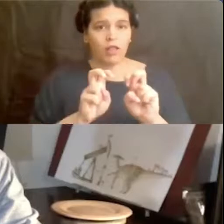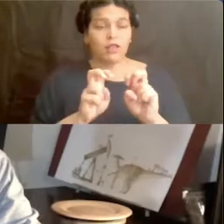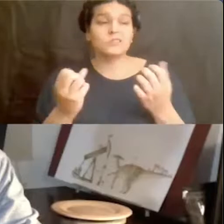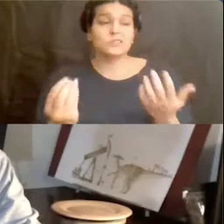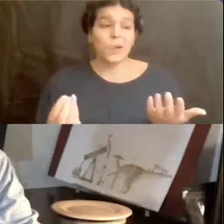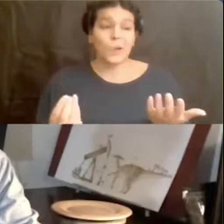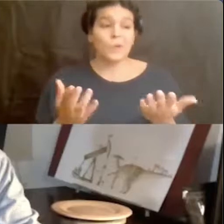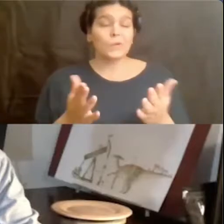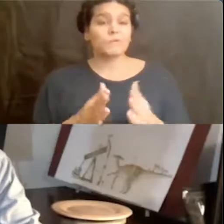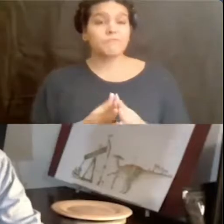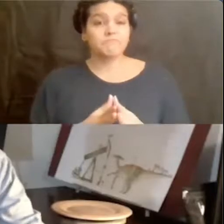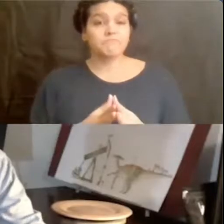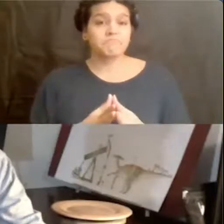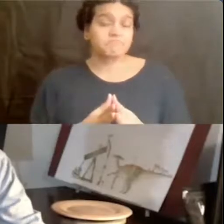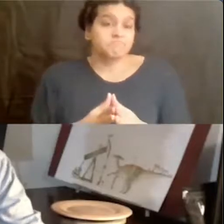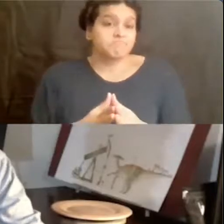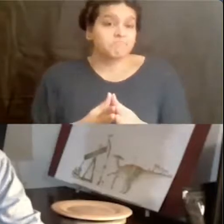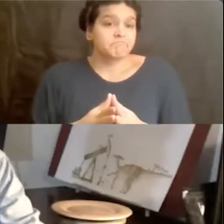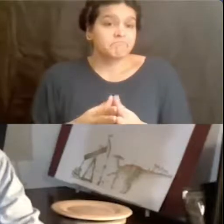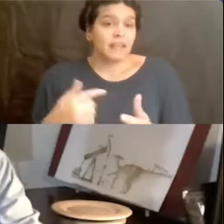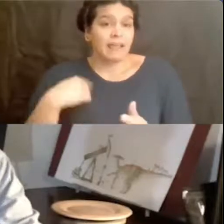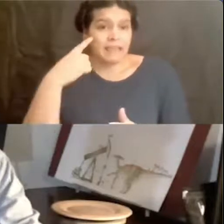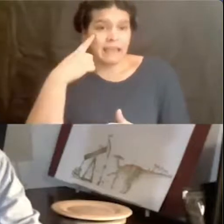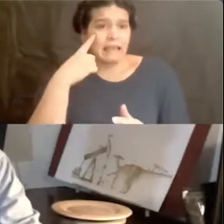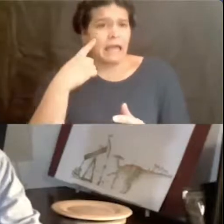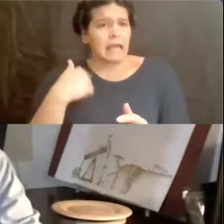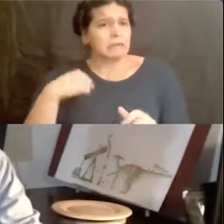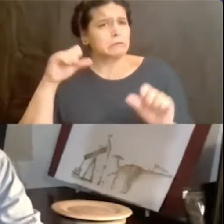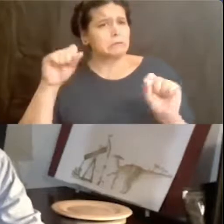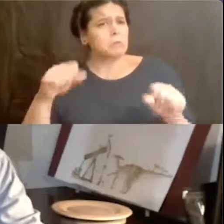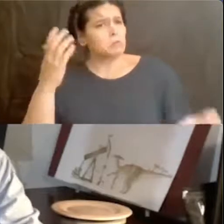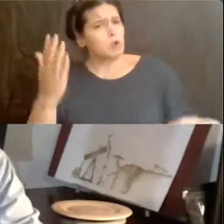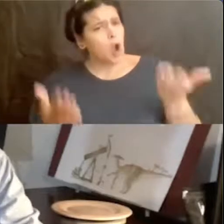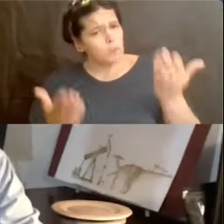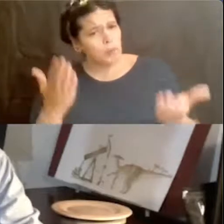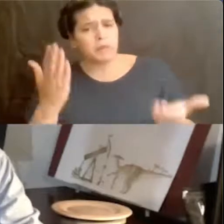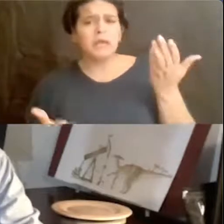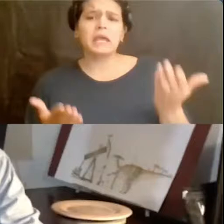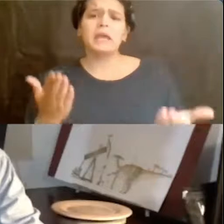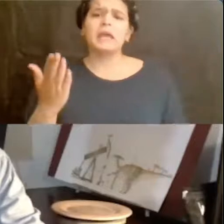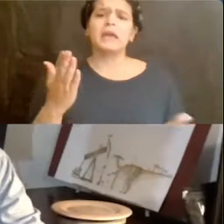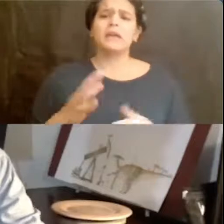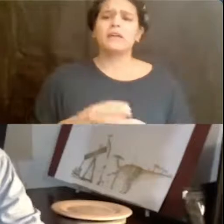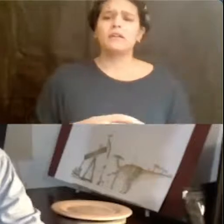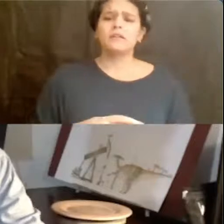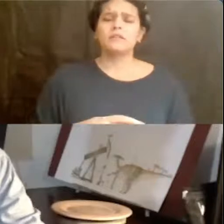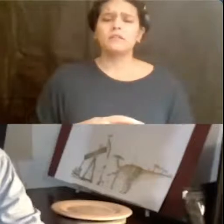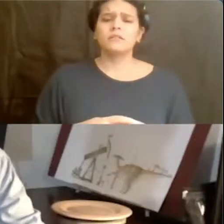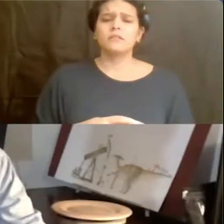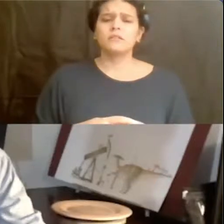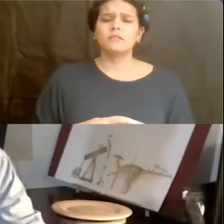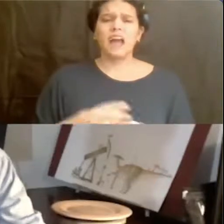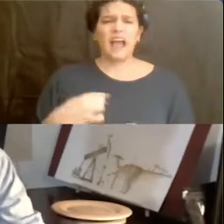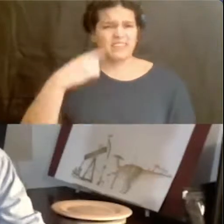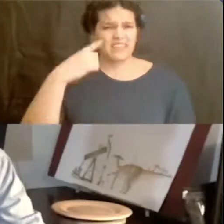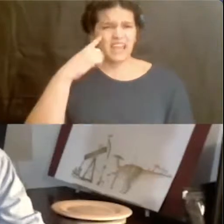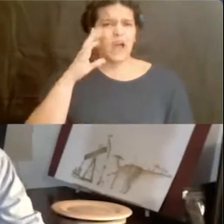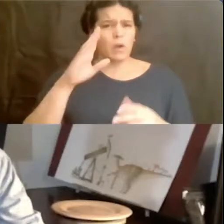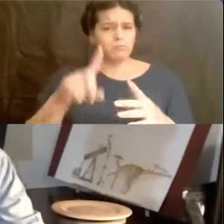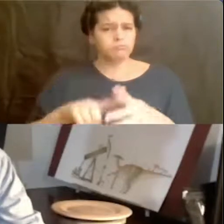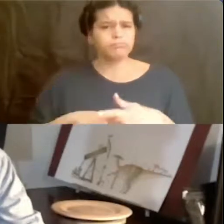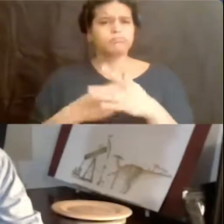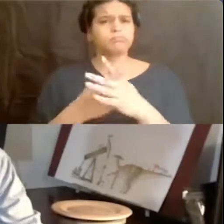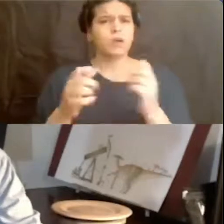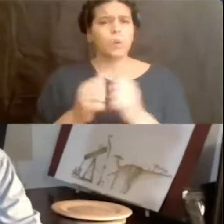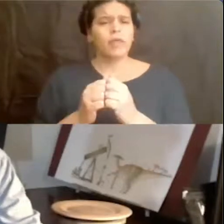so I think I can probably. I think I'll begin by singing